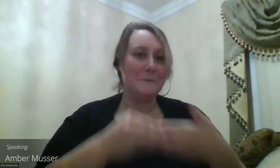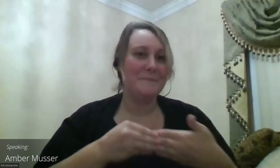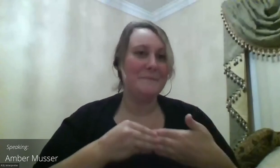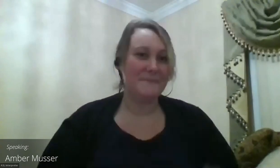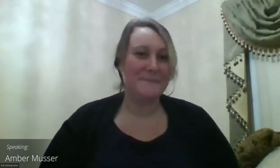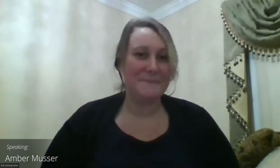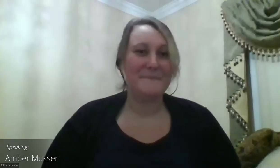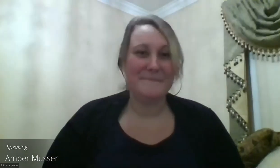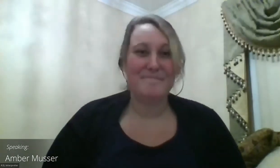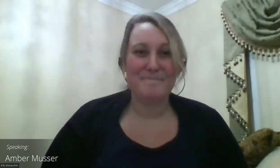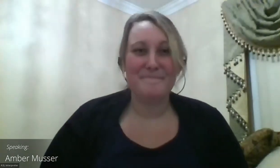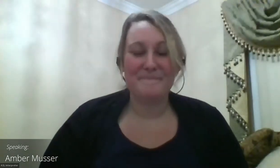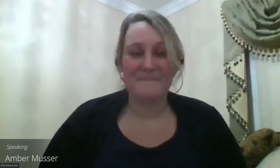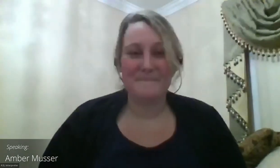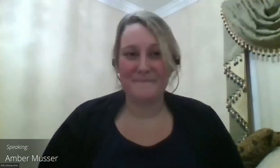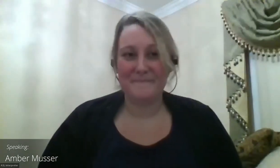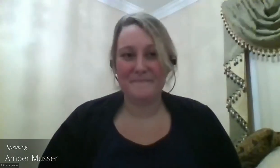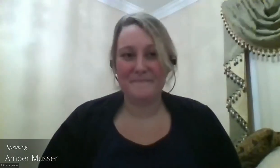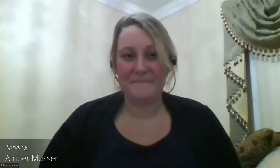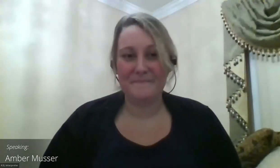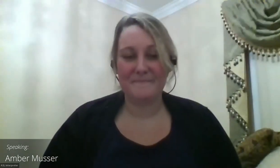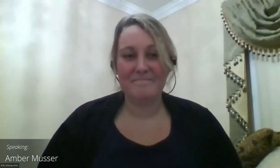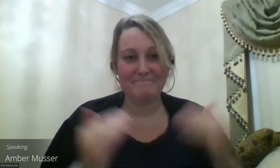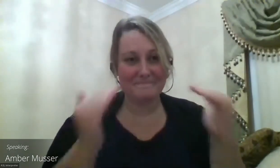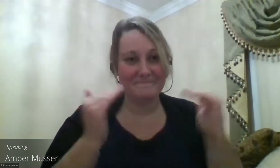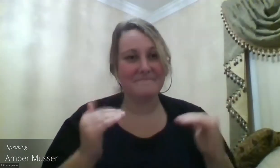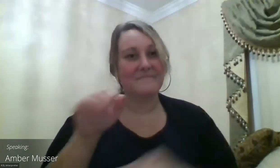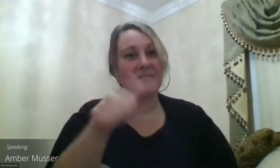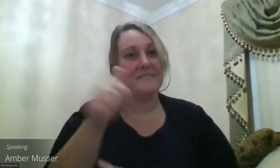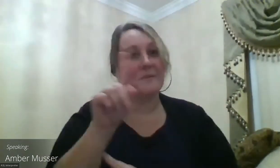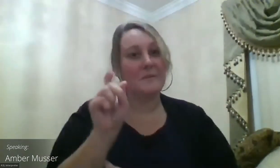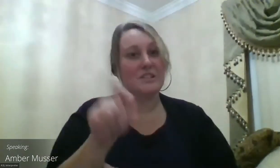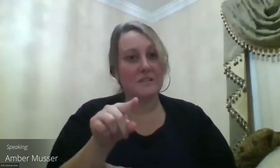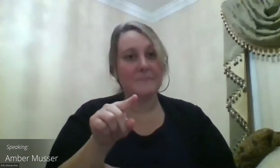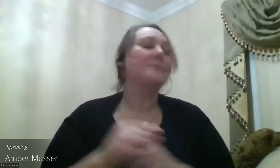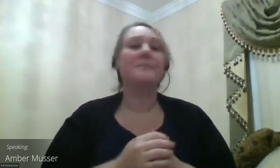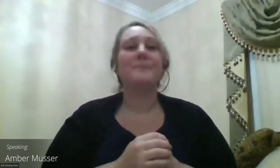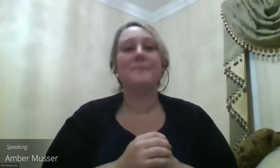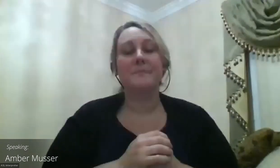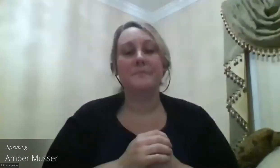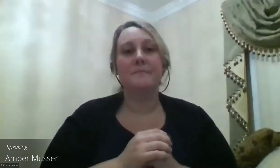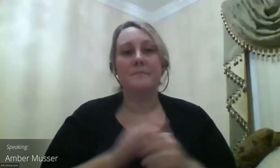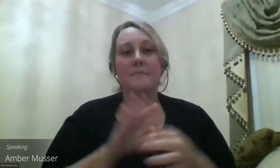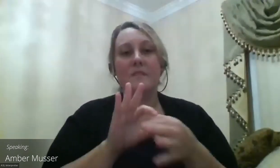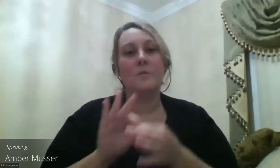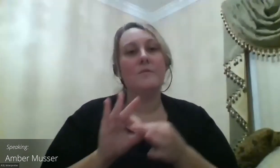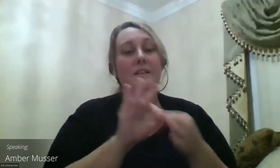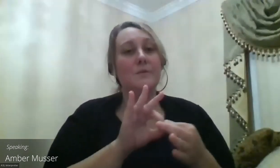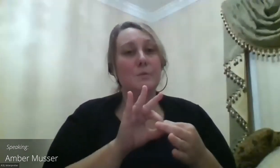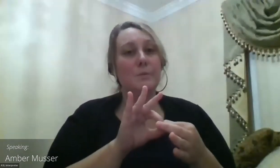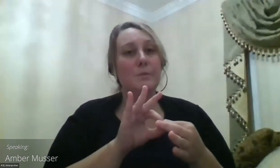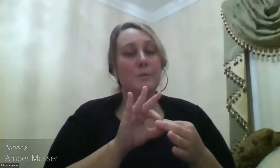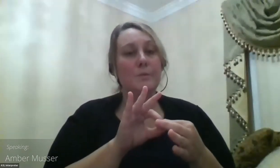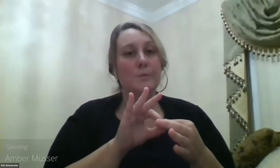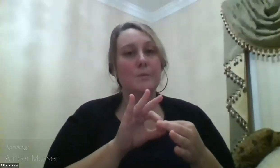Um, and so we have another question about the, the powerful series slash archive of portraits of murdered